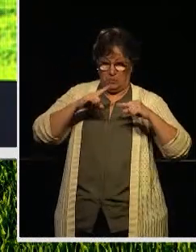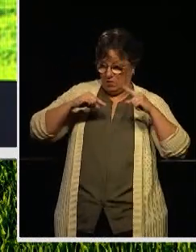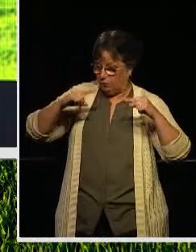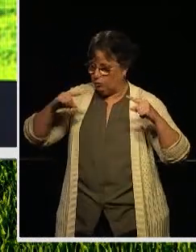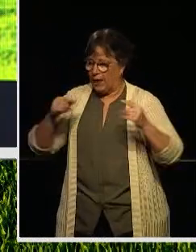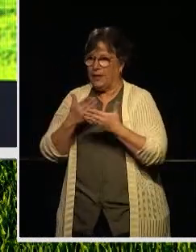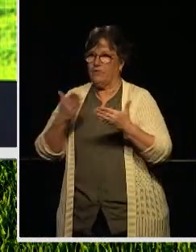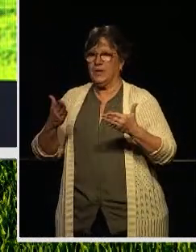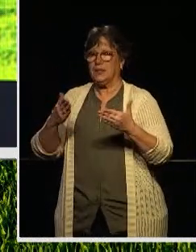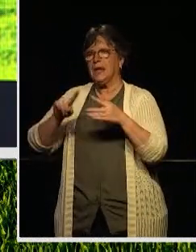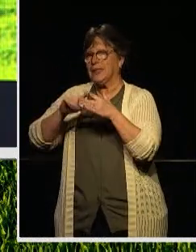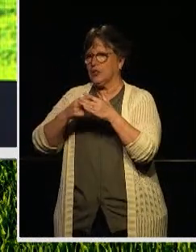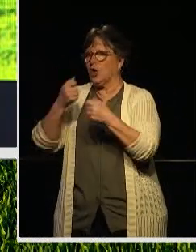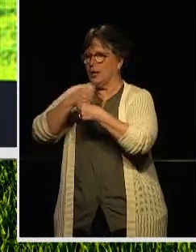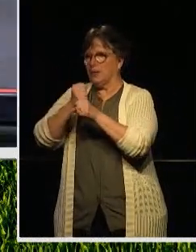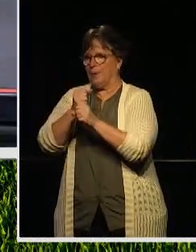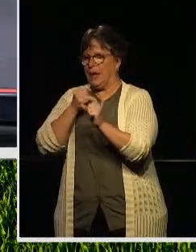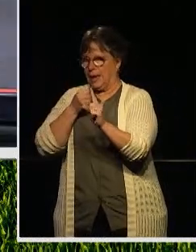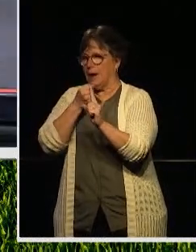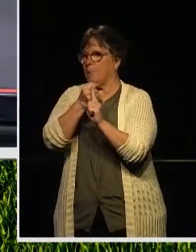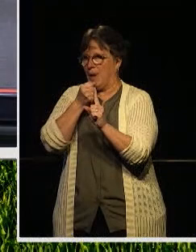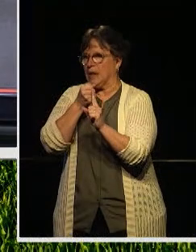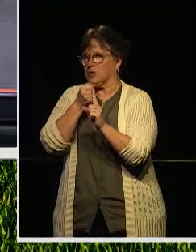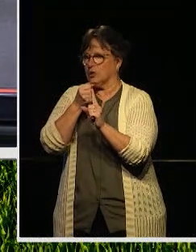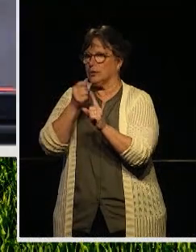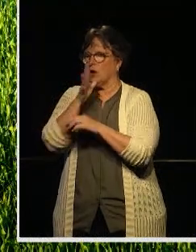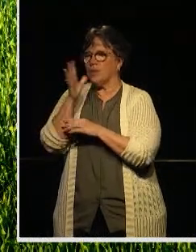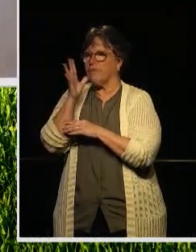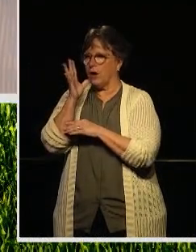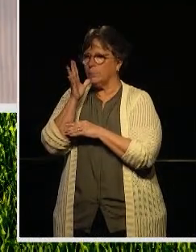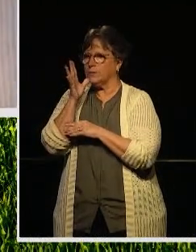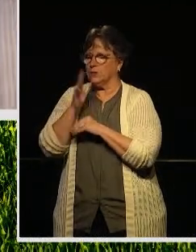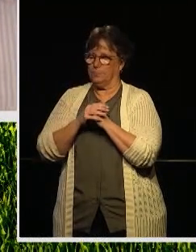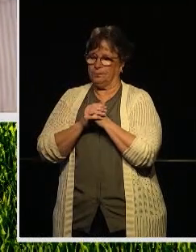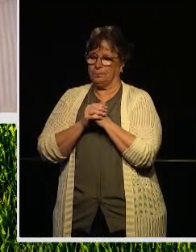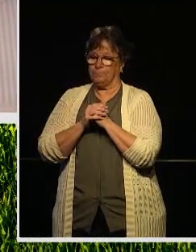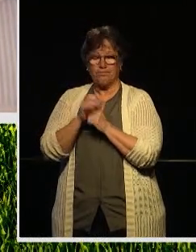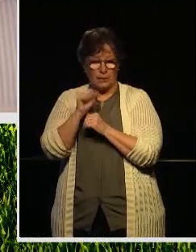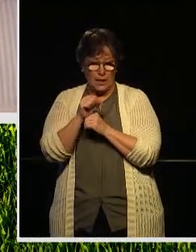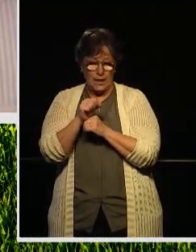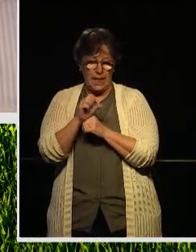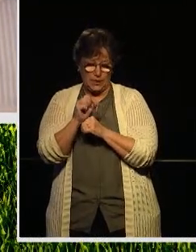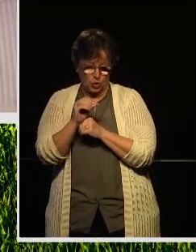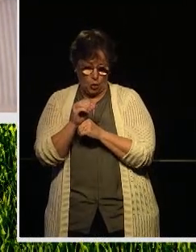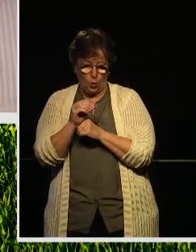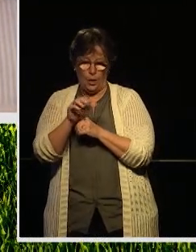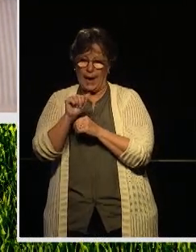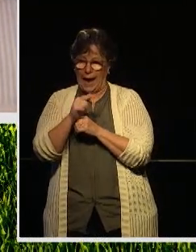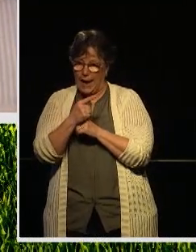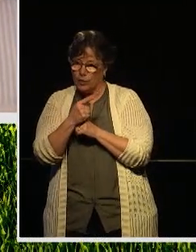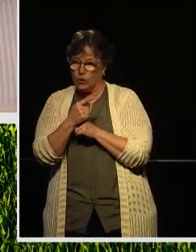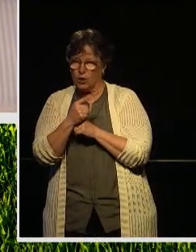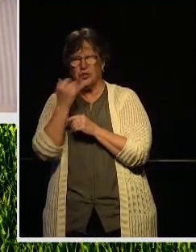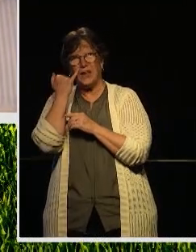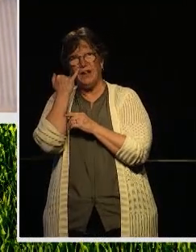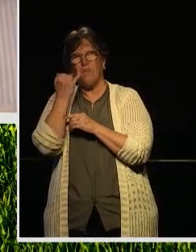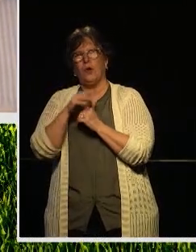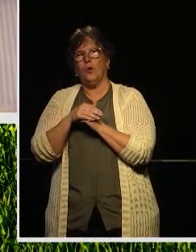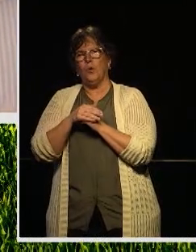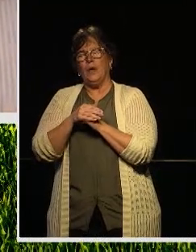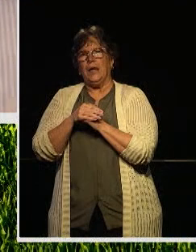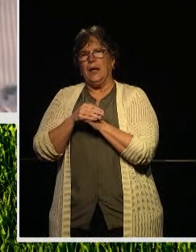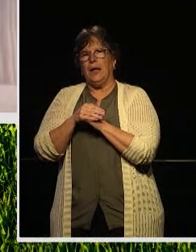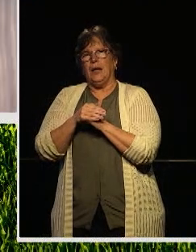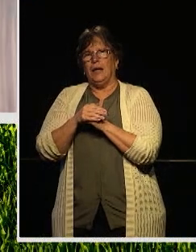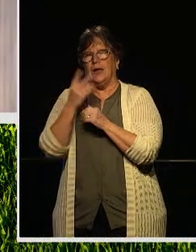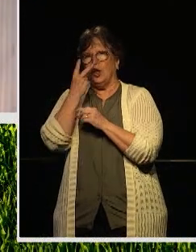to make an impact on farms. Chris? Sure. So agriculture, if we take a big step